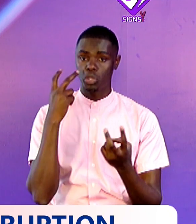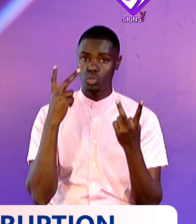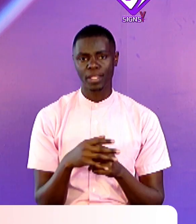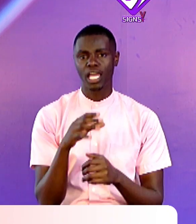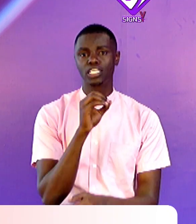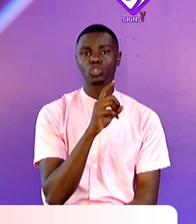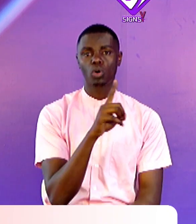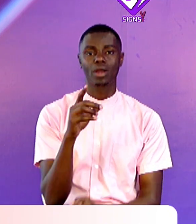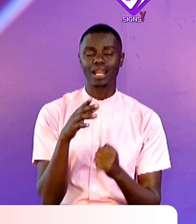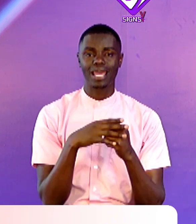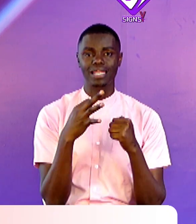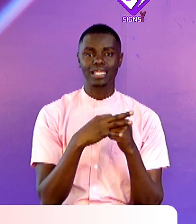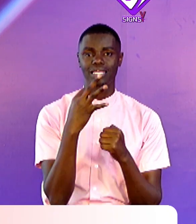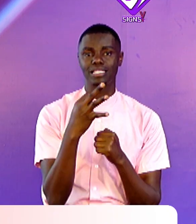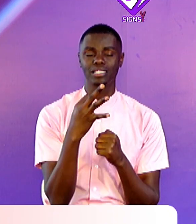poll.